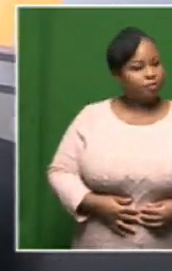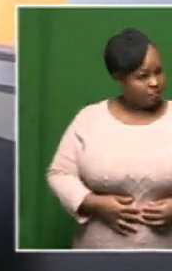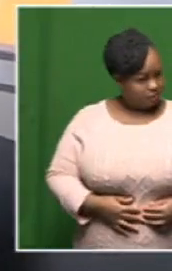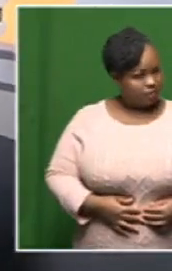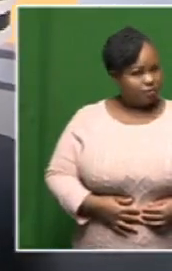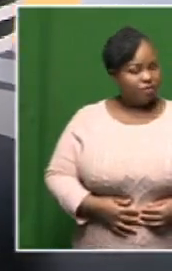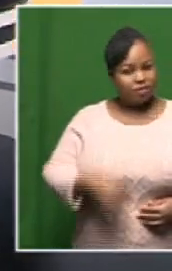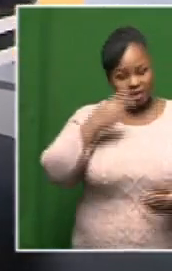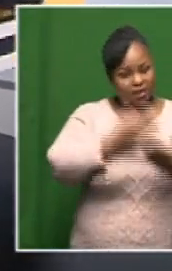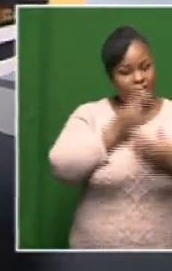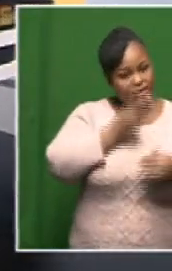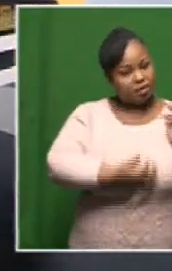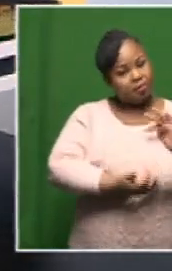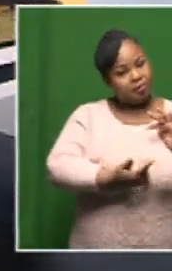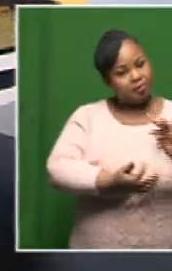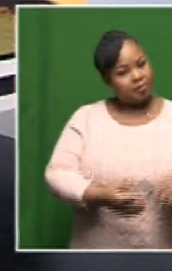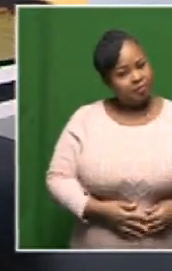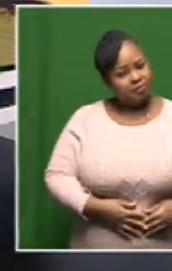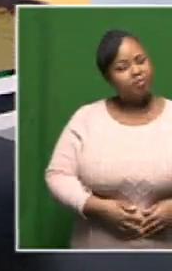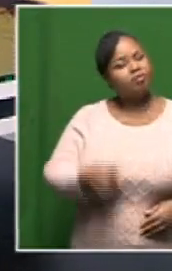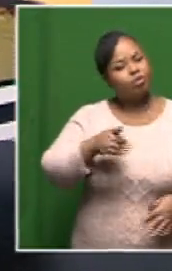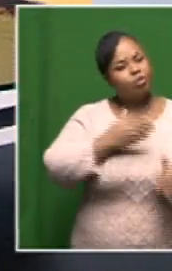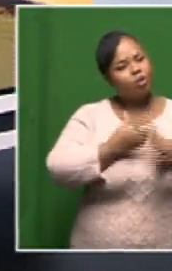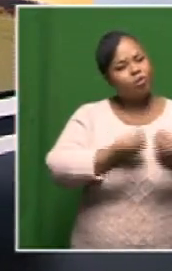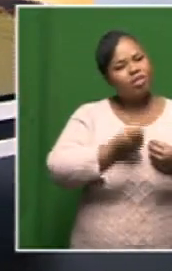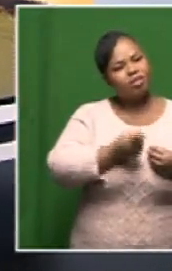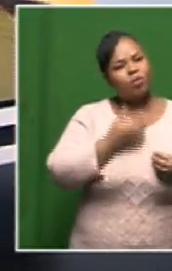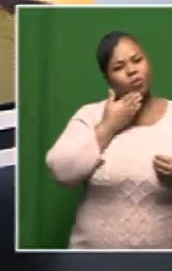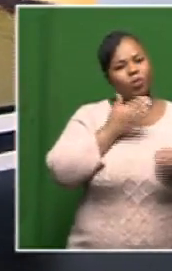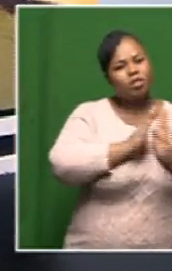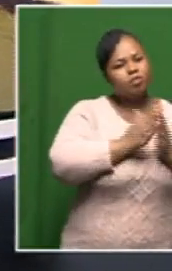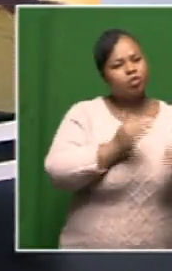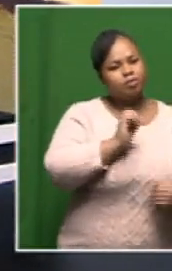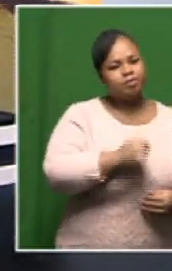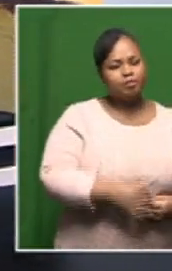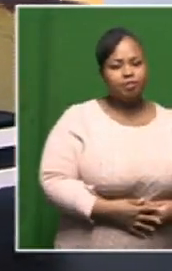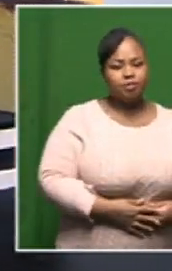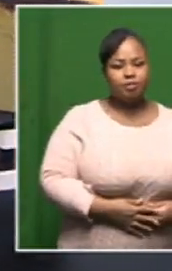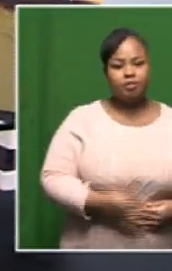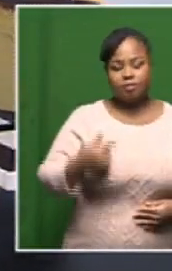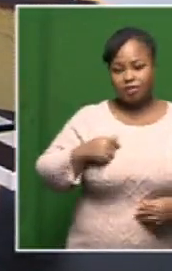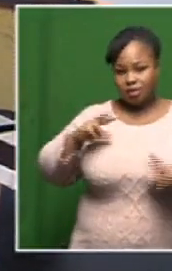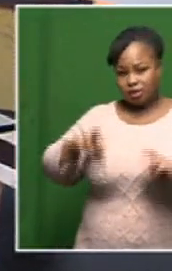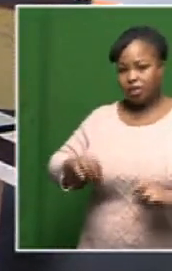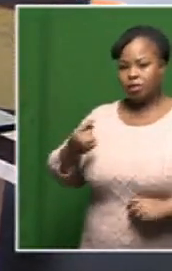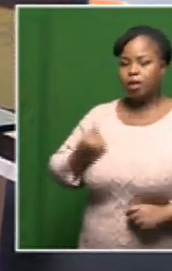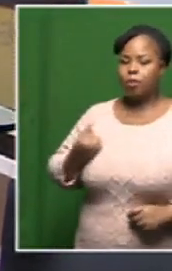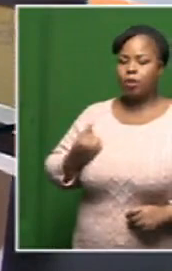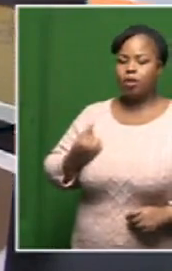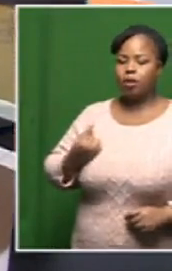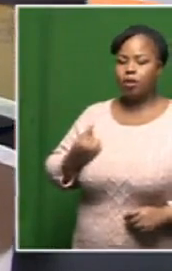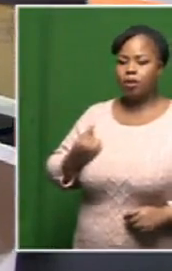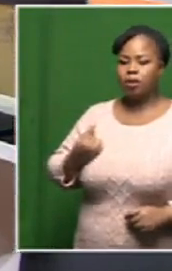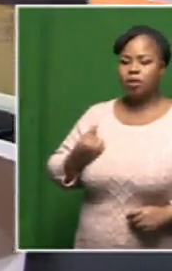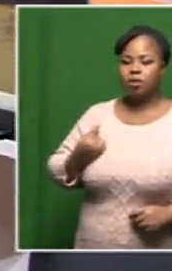I see you're very passionate. Who else did you work with on this book? I did the research on my own. I